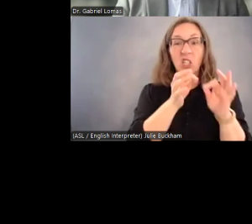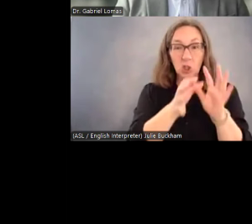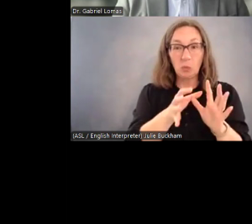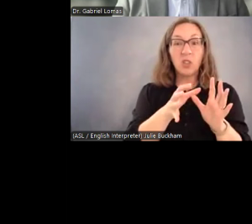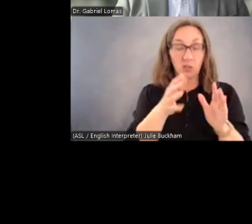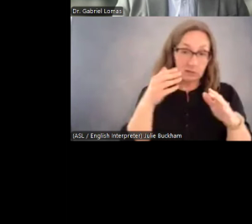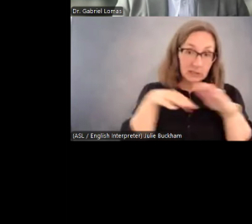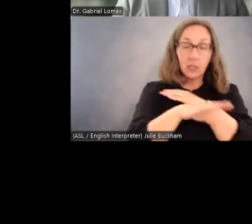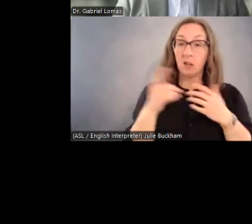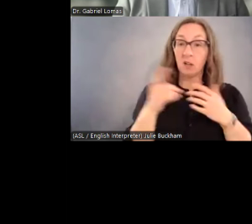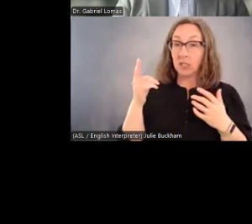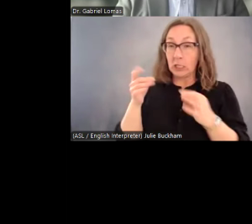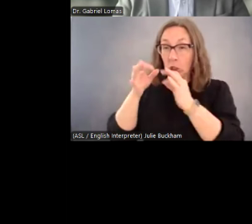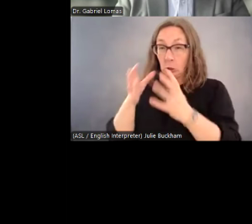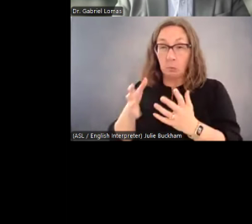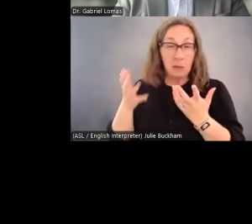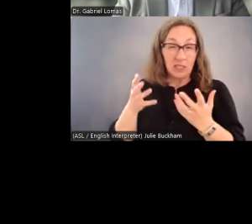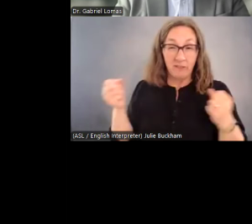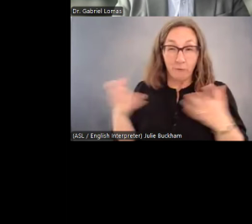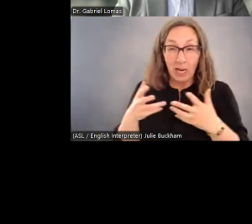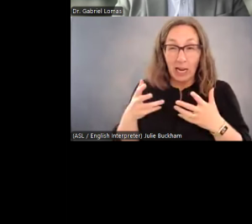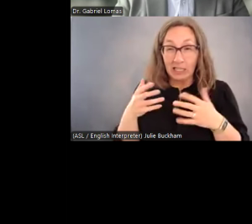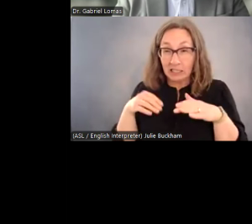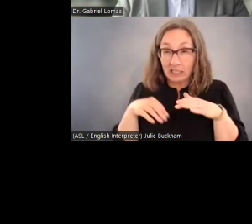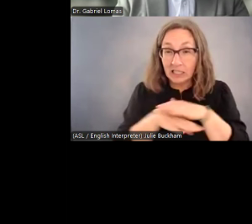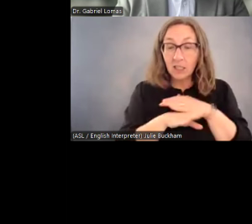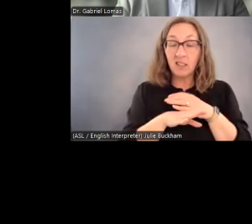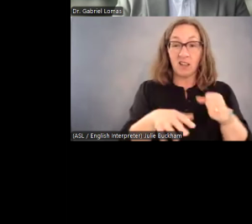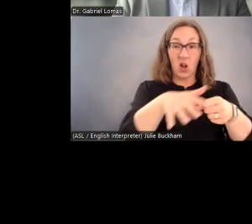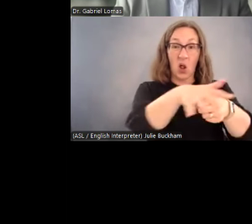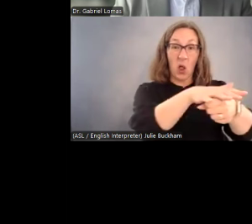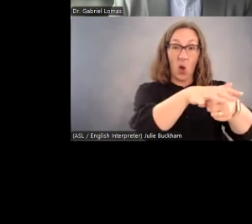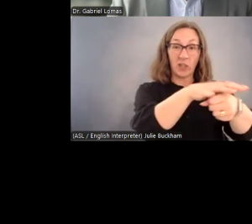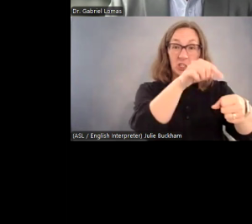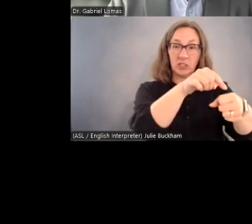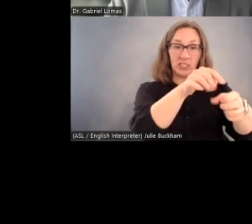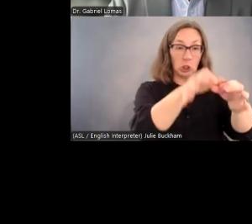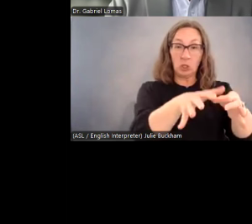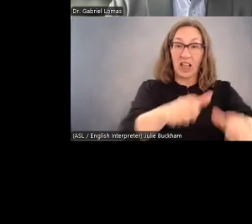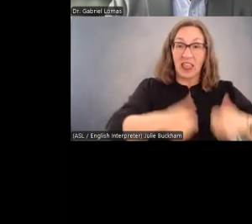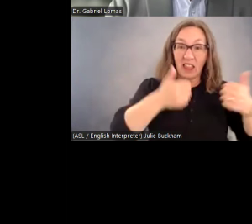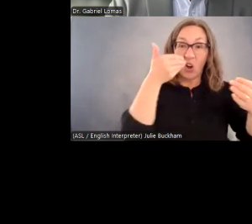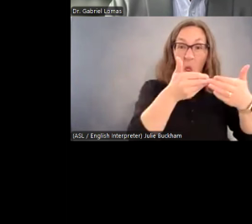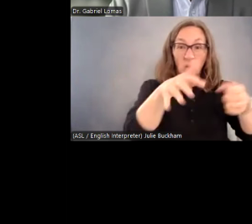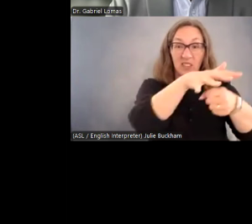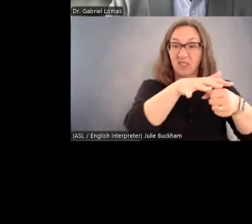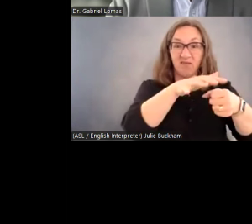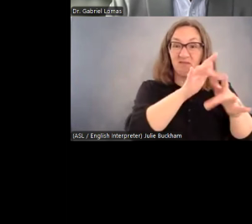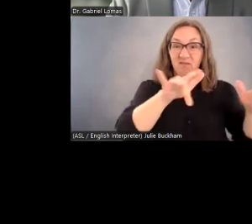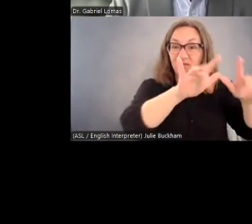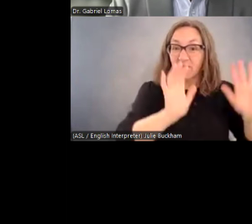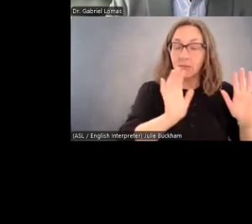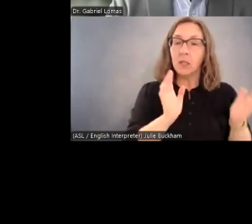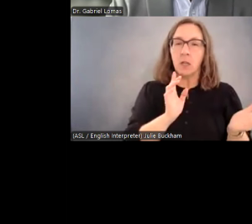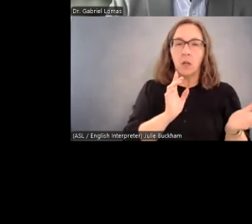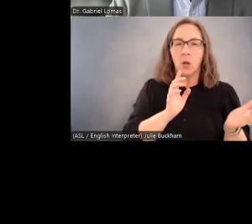fear going into a prison setting. The location isn't where a lot of interpreters reside. And so it doesn't